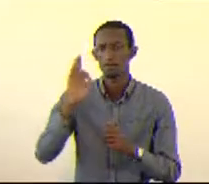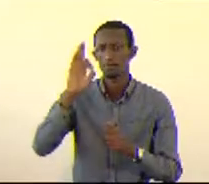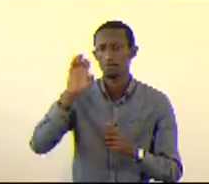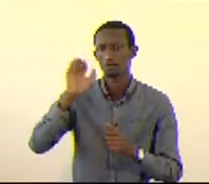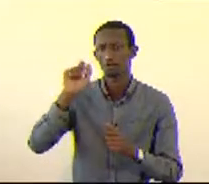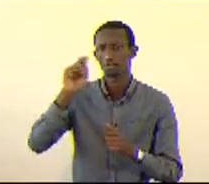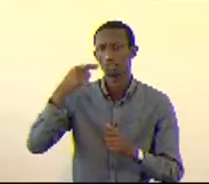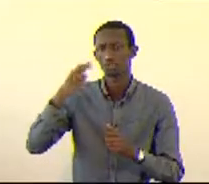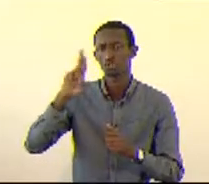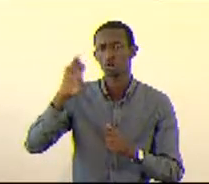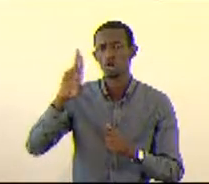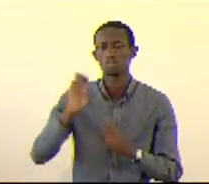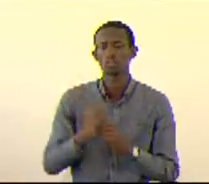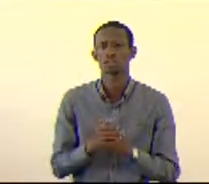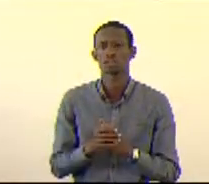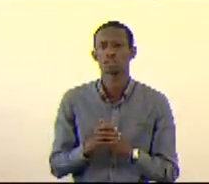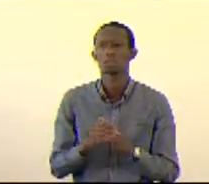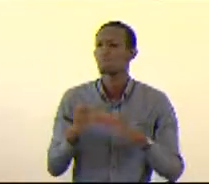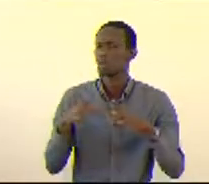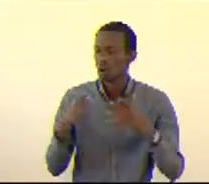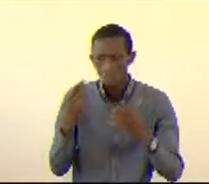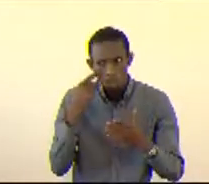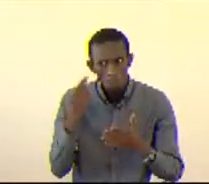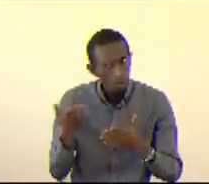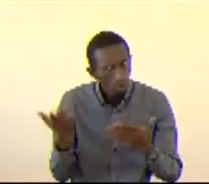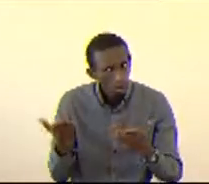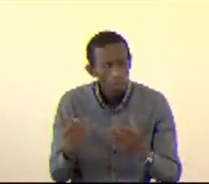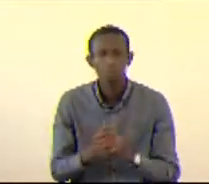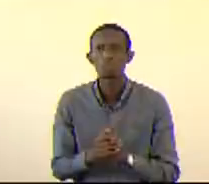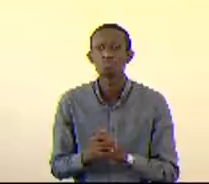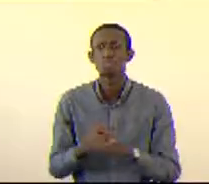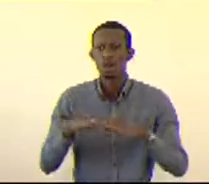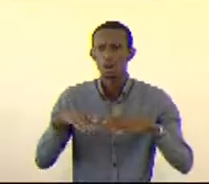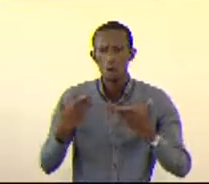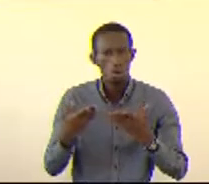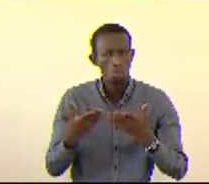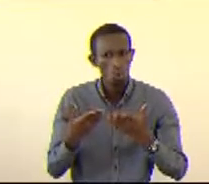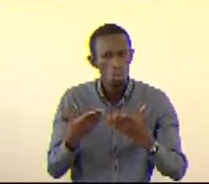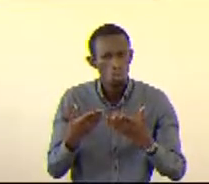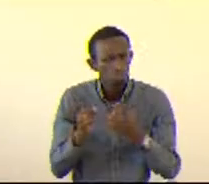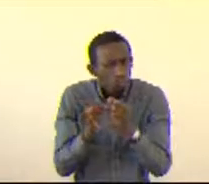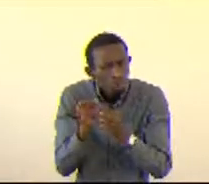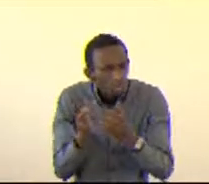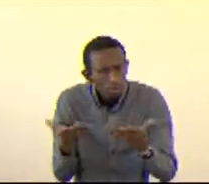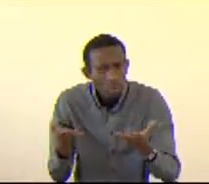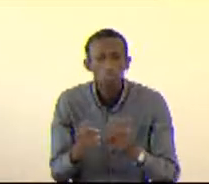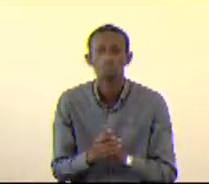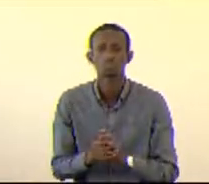look like, and how do we interpret those features of the cooling and heating curves. And